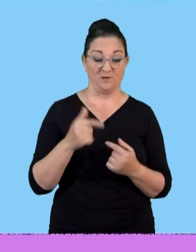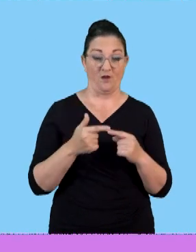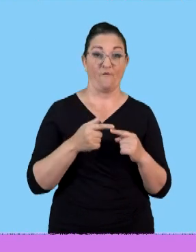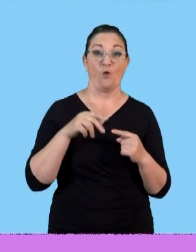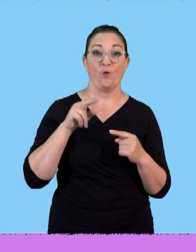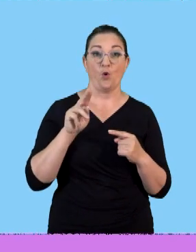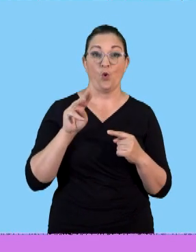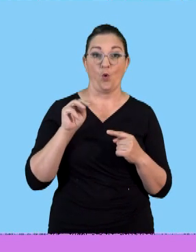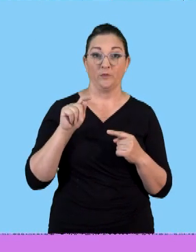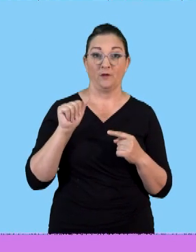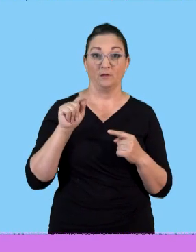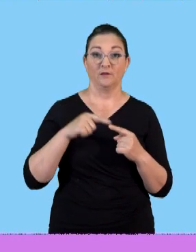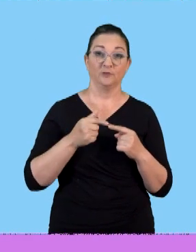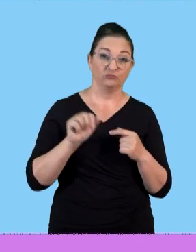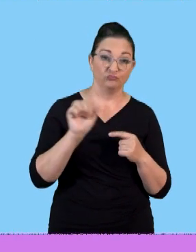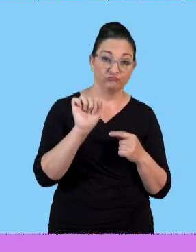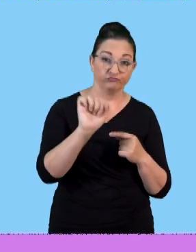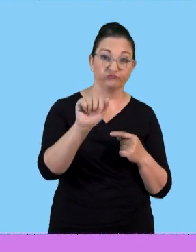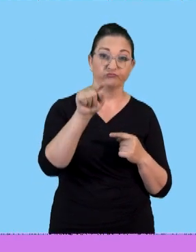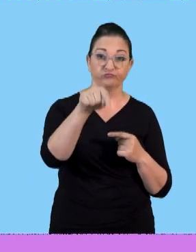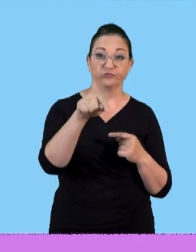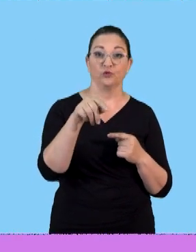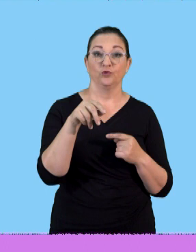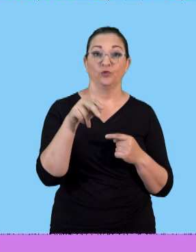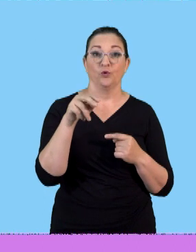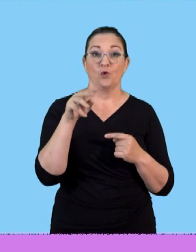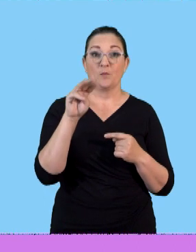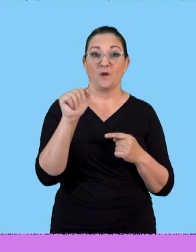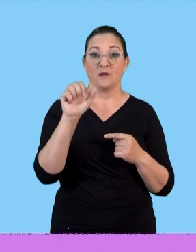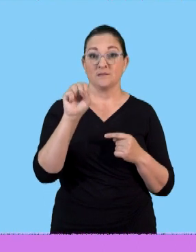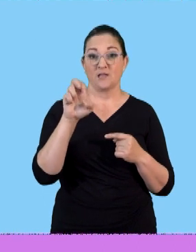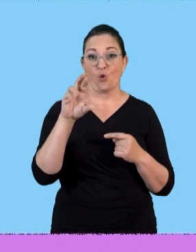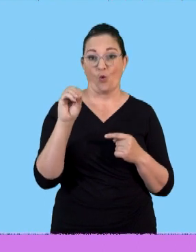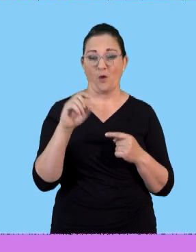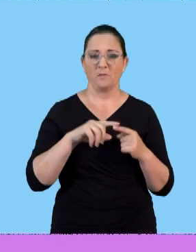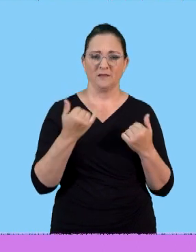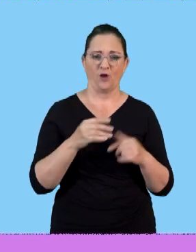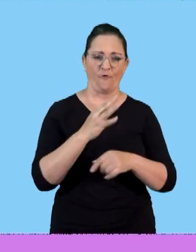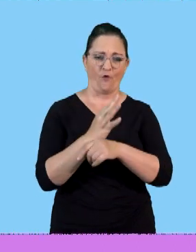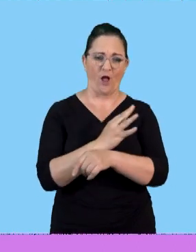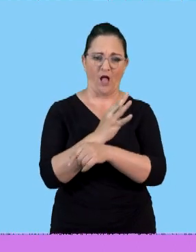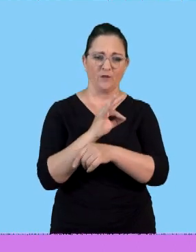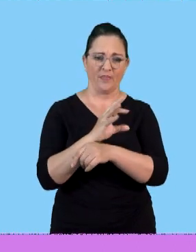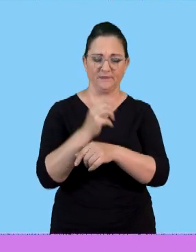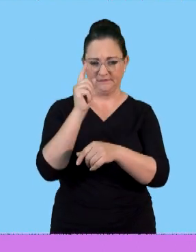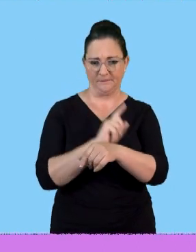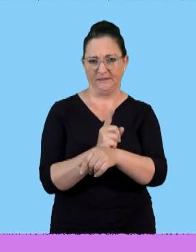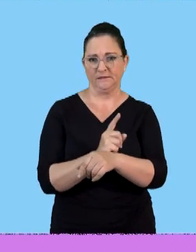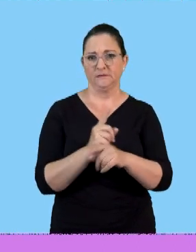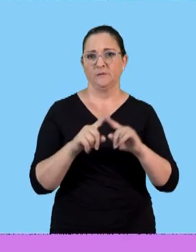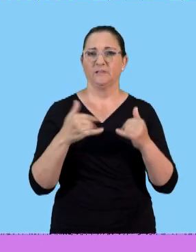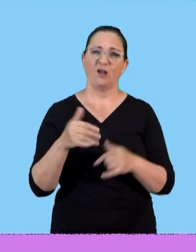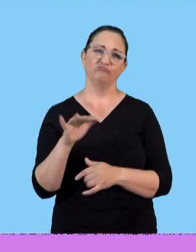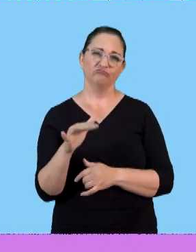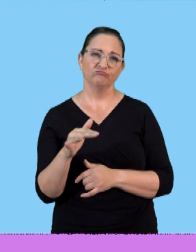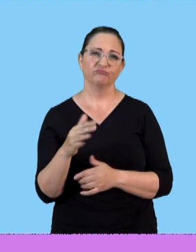Nosipa will be traveling from Umtata to Maseru, right? She stated that it will take her 4 hours and 30